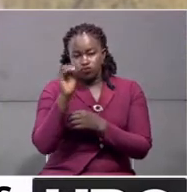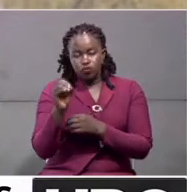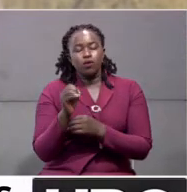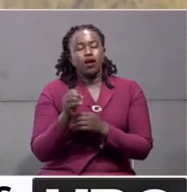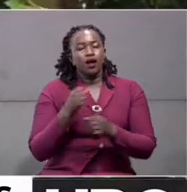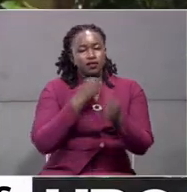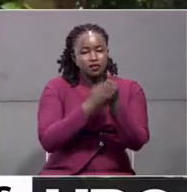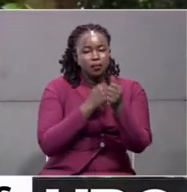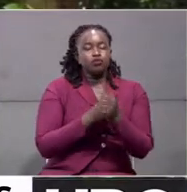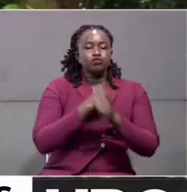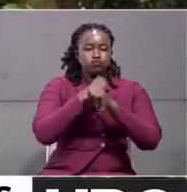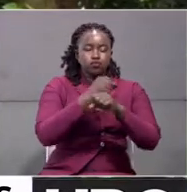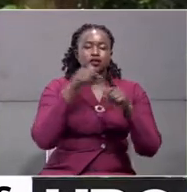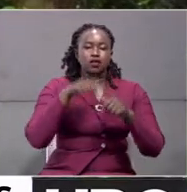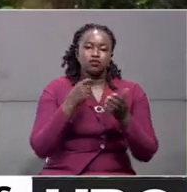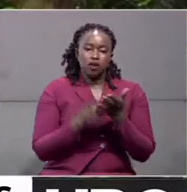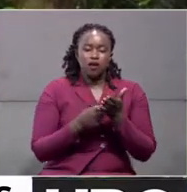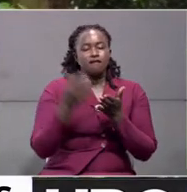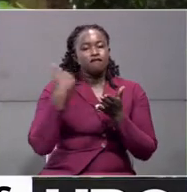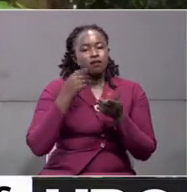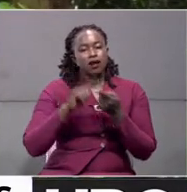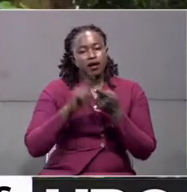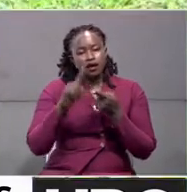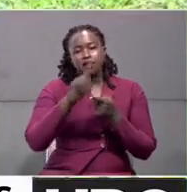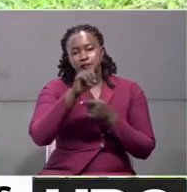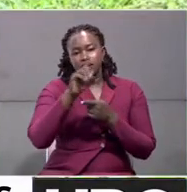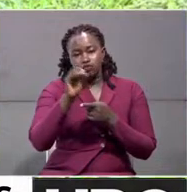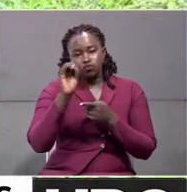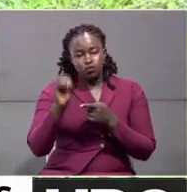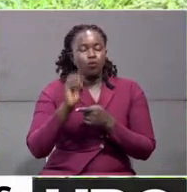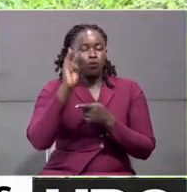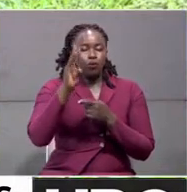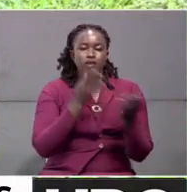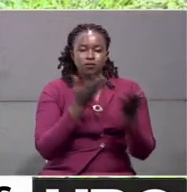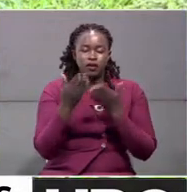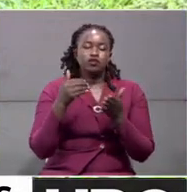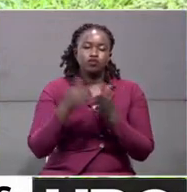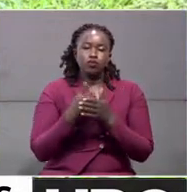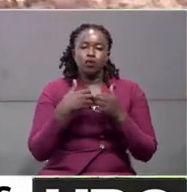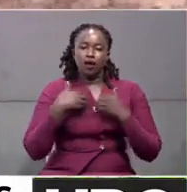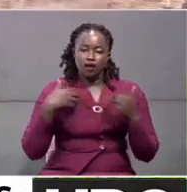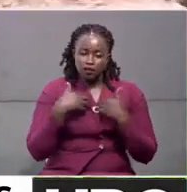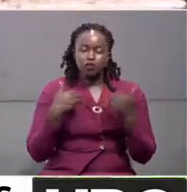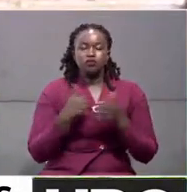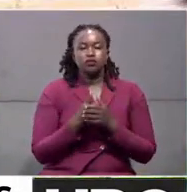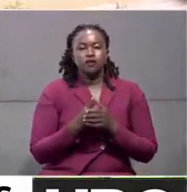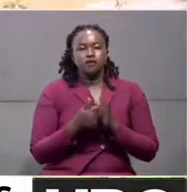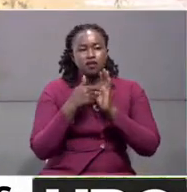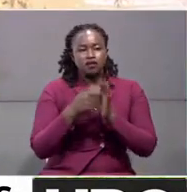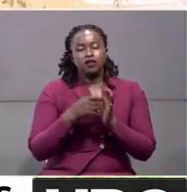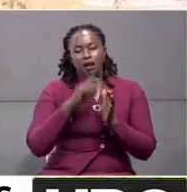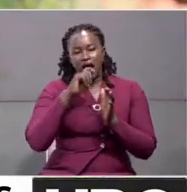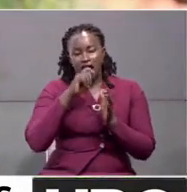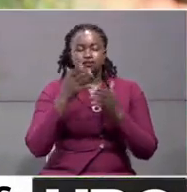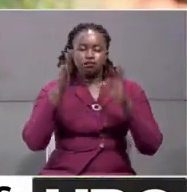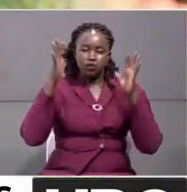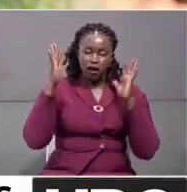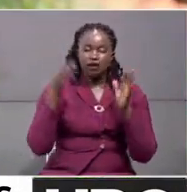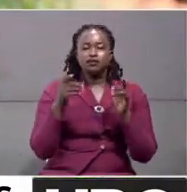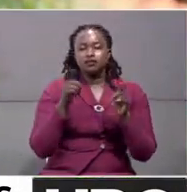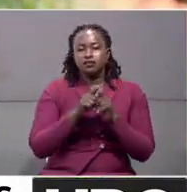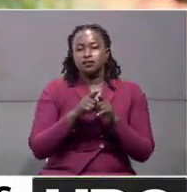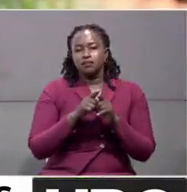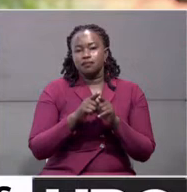in Uganda. Former Entebbe Zoo is set to introduce new animals in addition to the existing ones like wild dogs, kangaroos, among